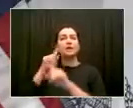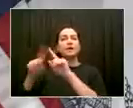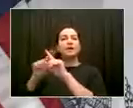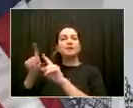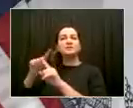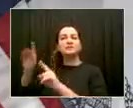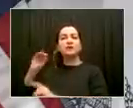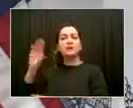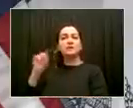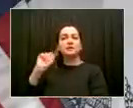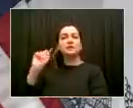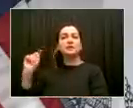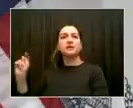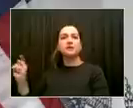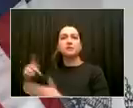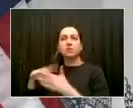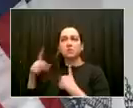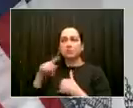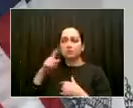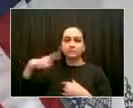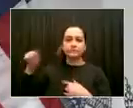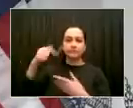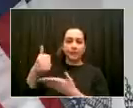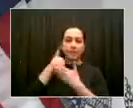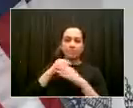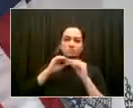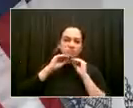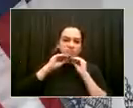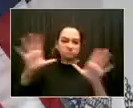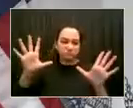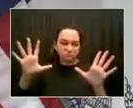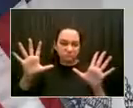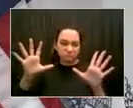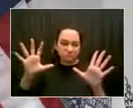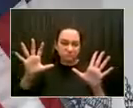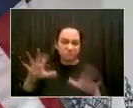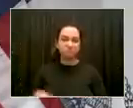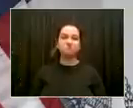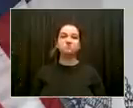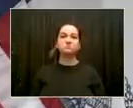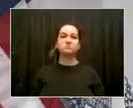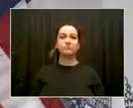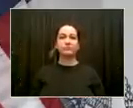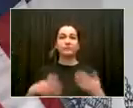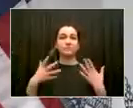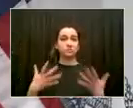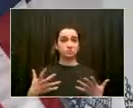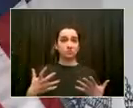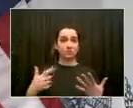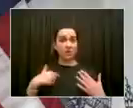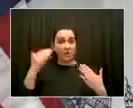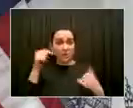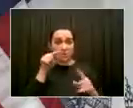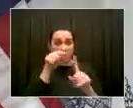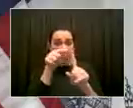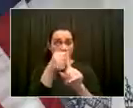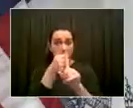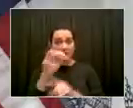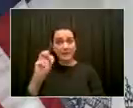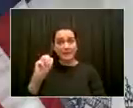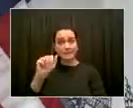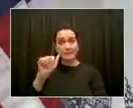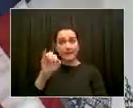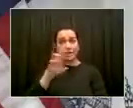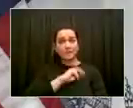but no one will even respond to our emails. So I'm hoping you can help us out. What will the city do to respond to these